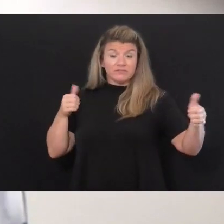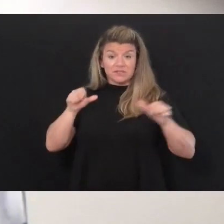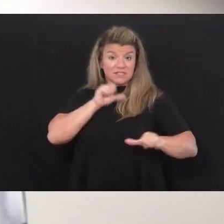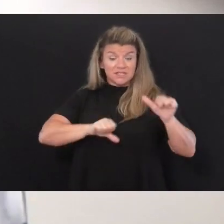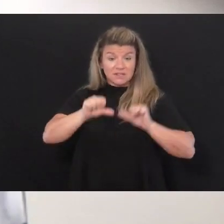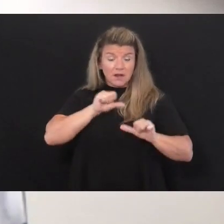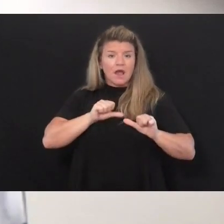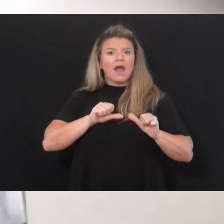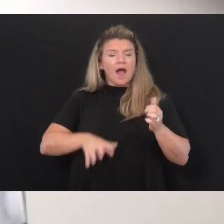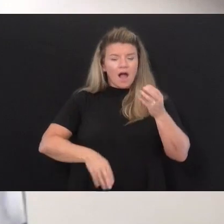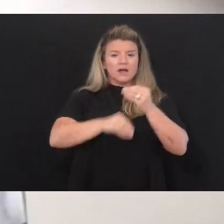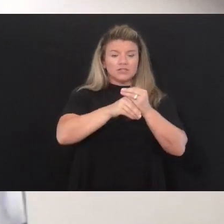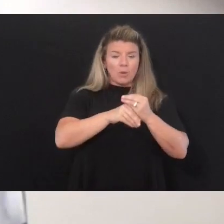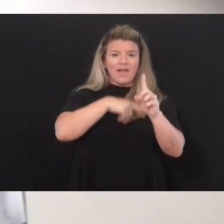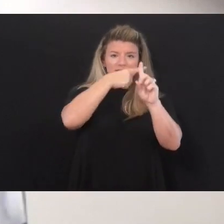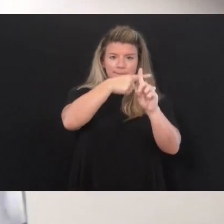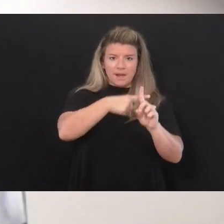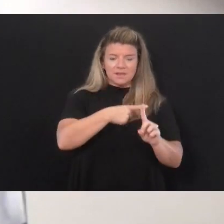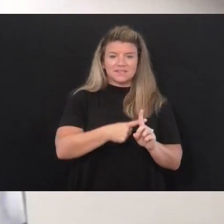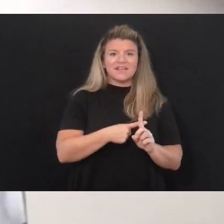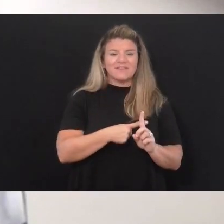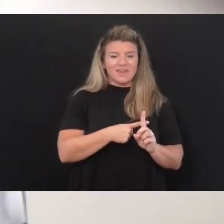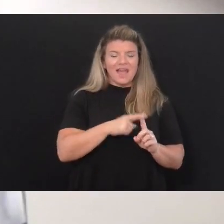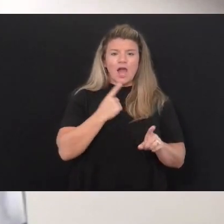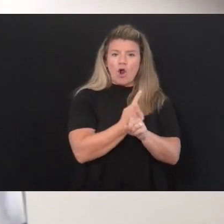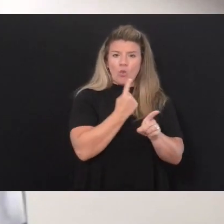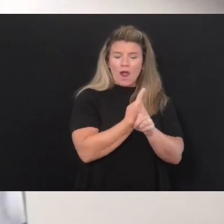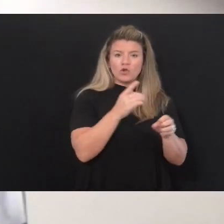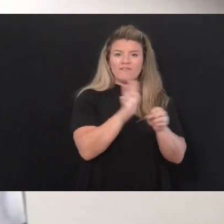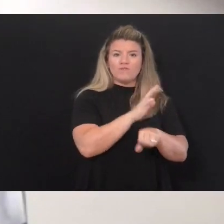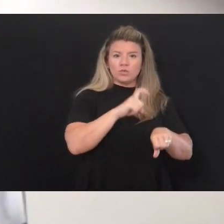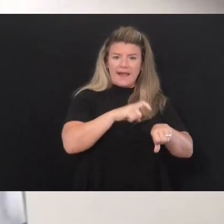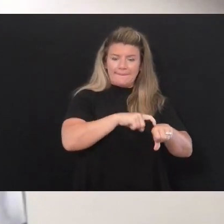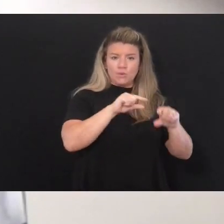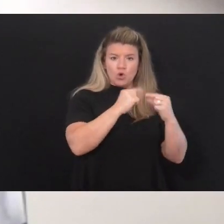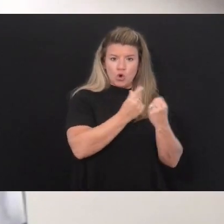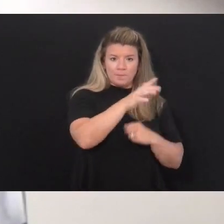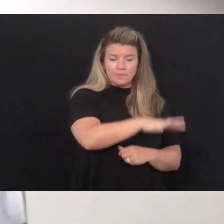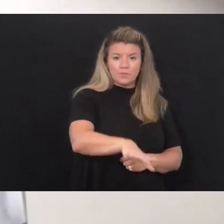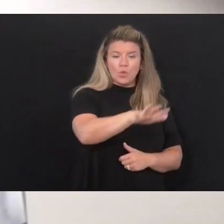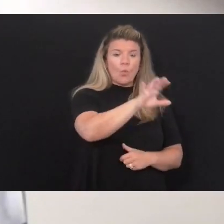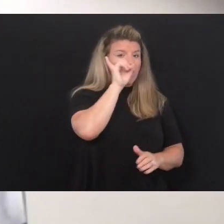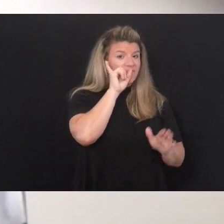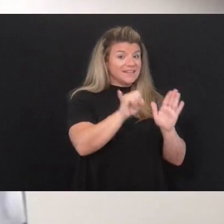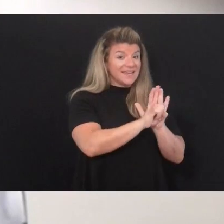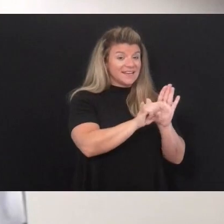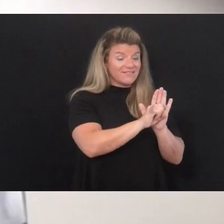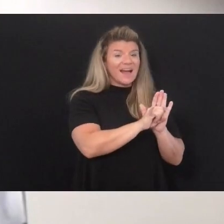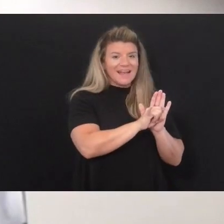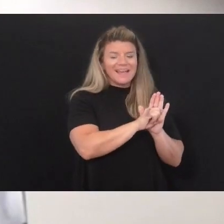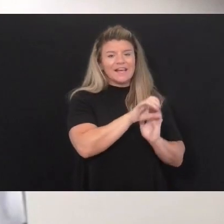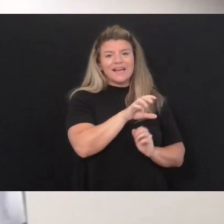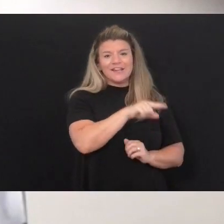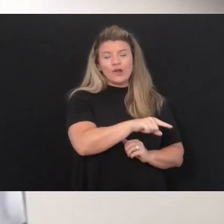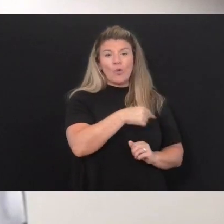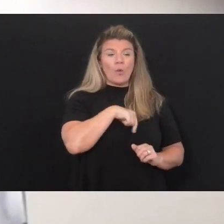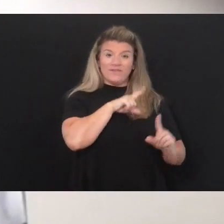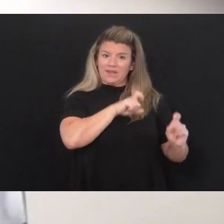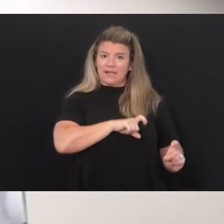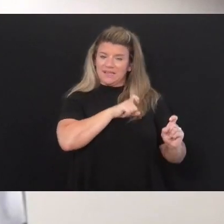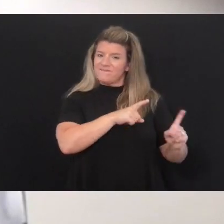unexpected. Unfortunately, as we've said, COVID is a pandemic. No place is spared. Every place is